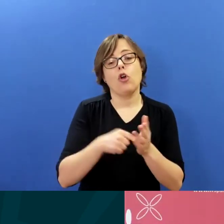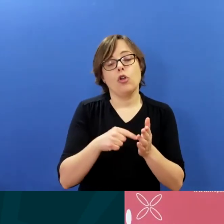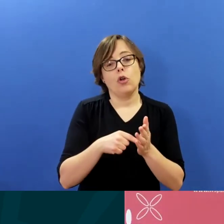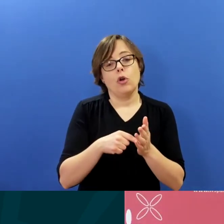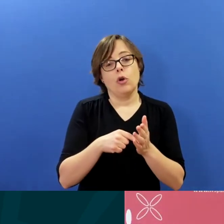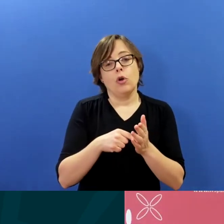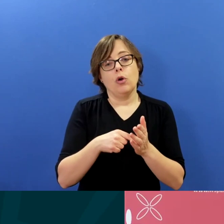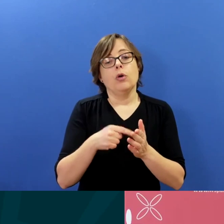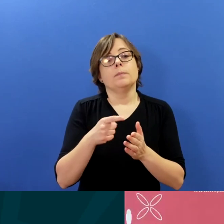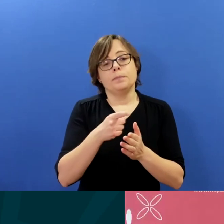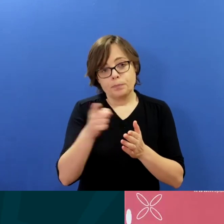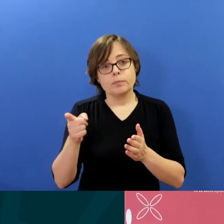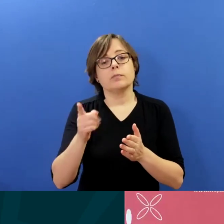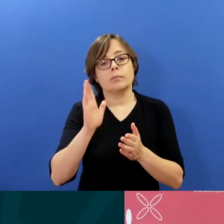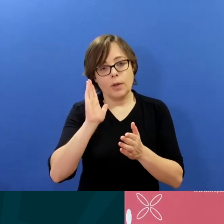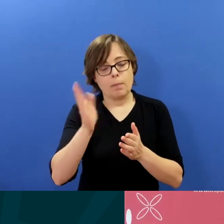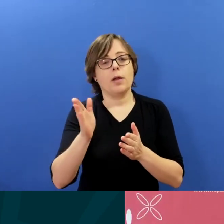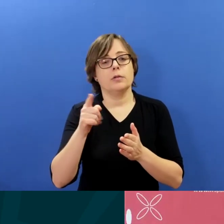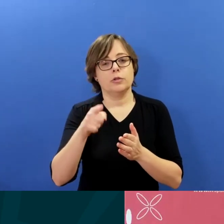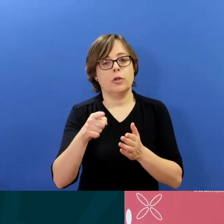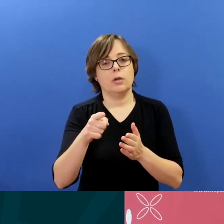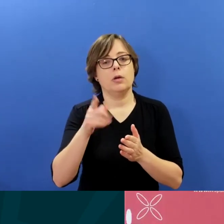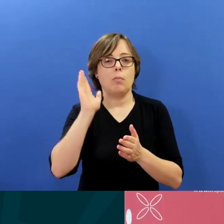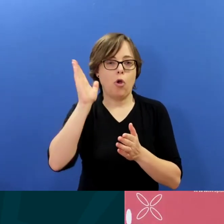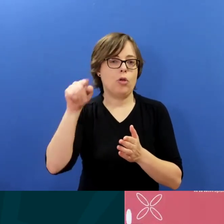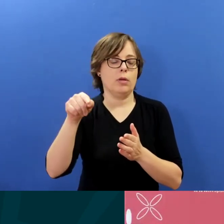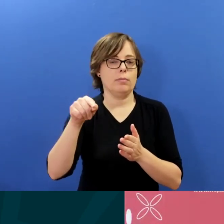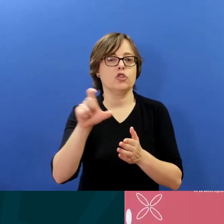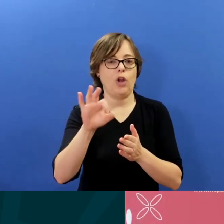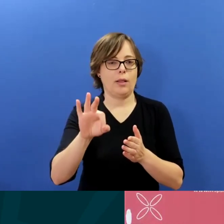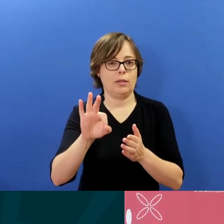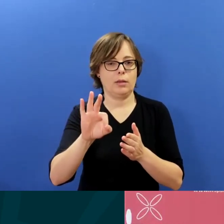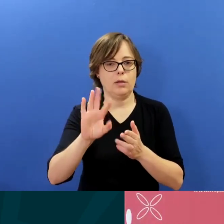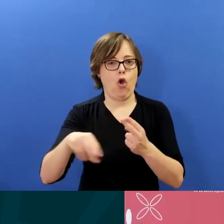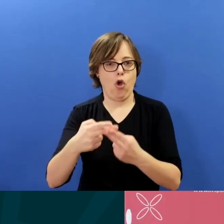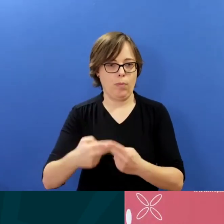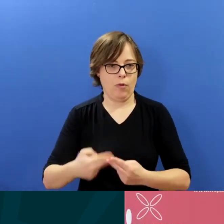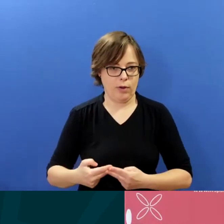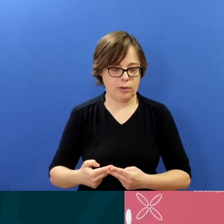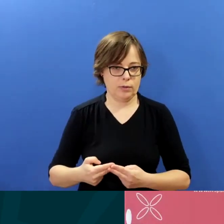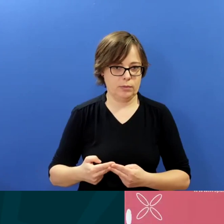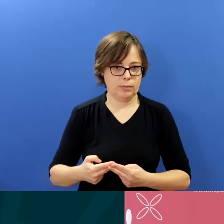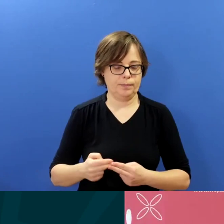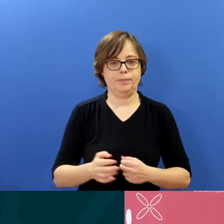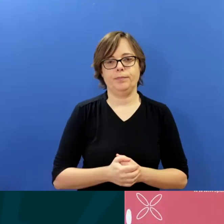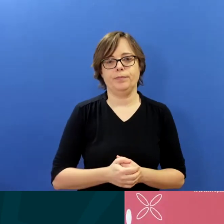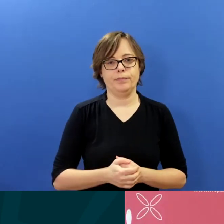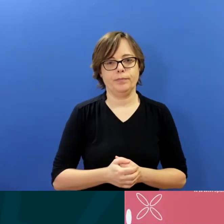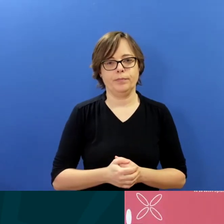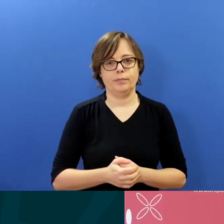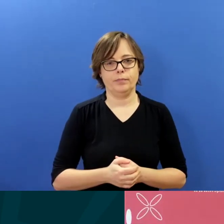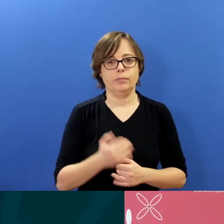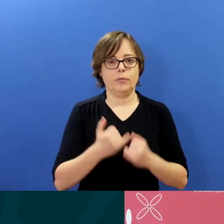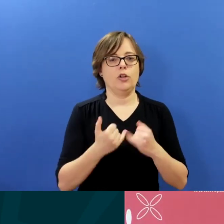answered because of time limitations, but we hope that the speakers may answer in the